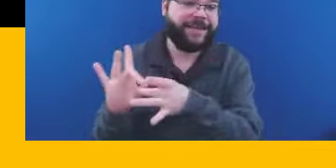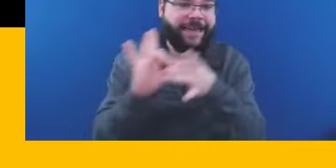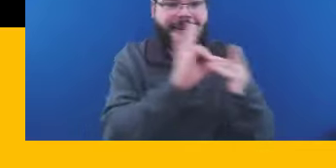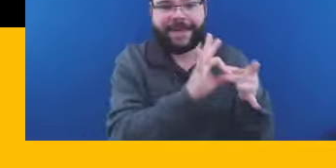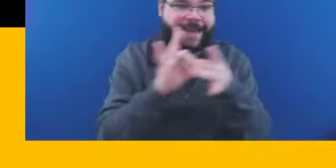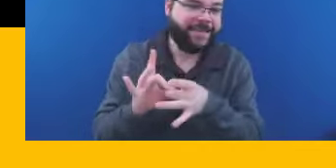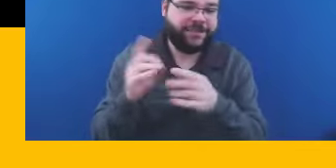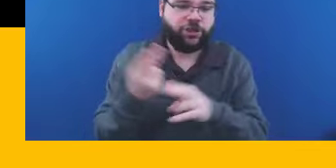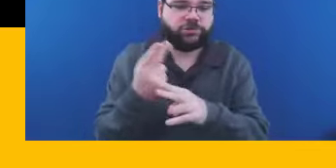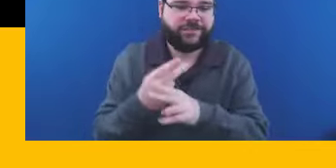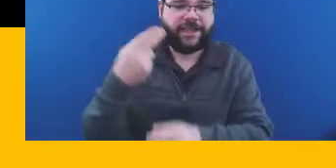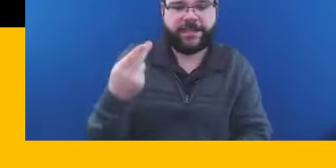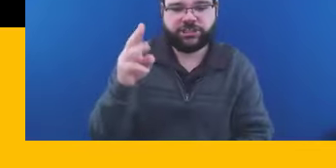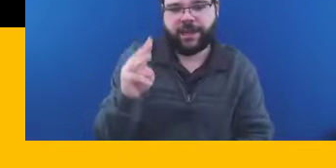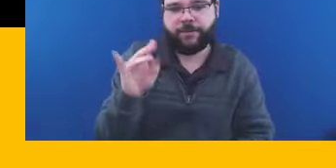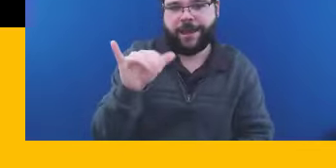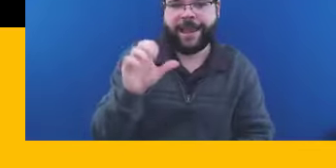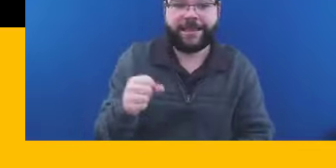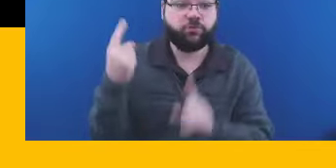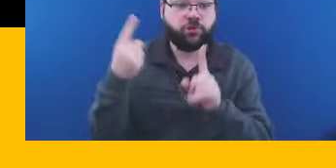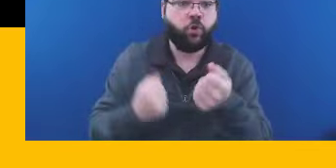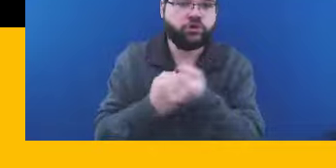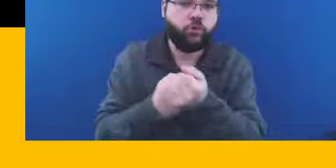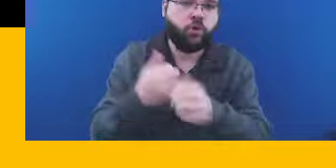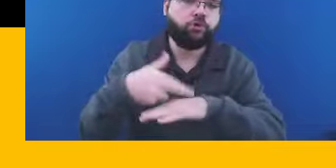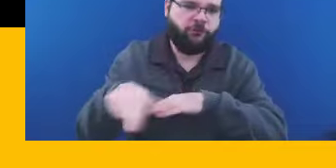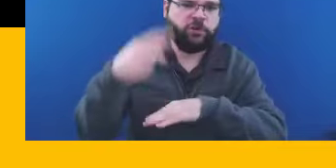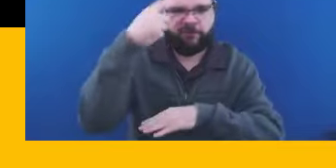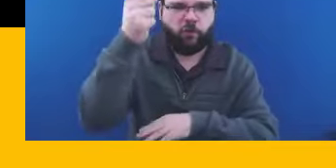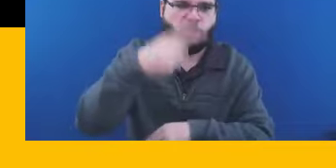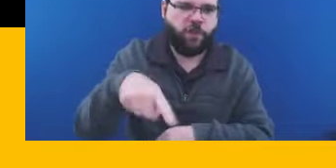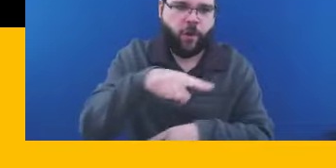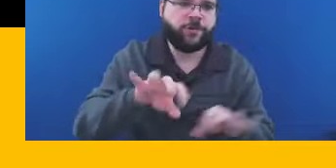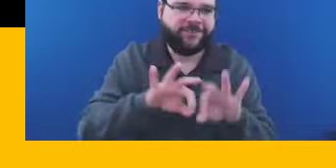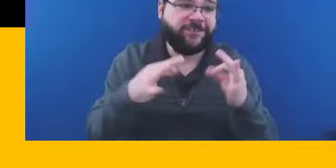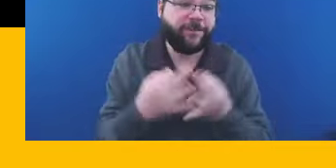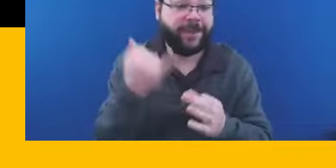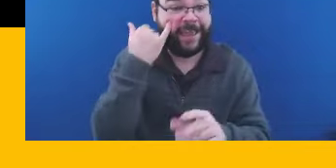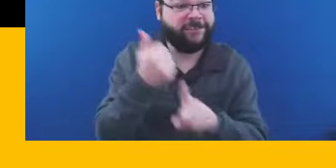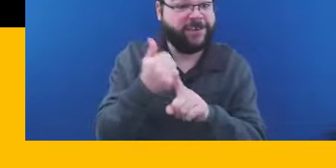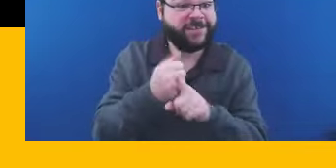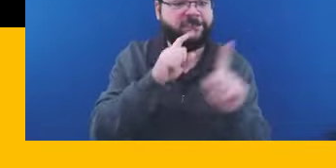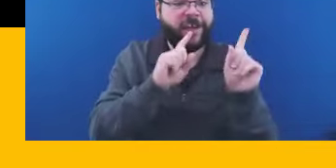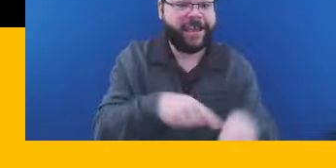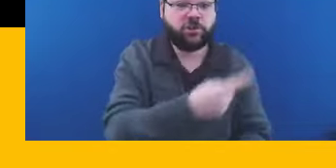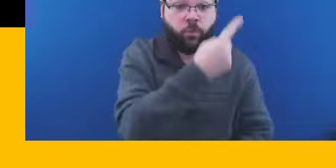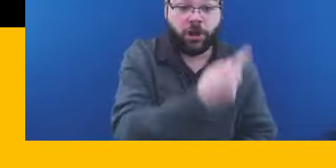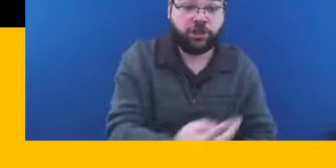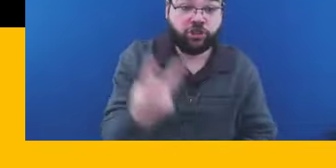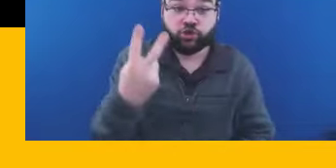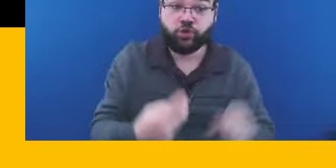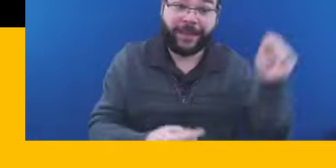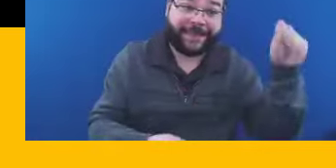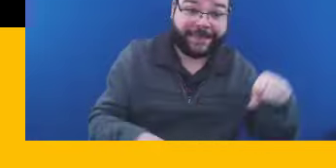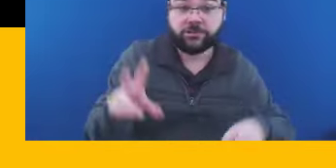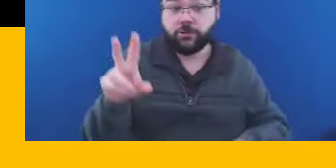using HMIS together to support referrals for families. So if you have answered 1 and 2, yes or